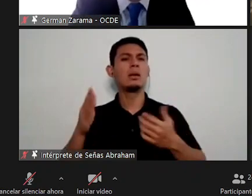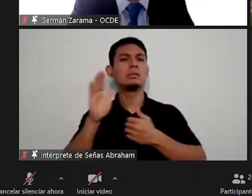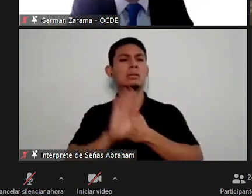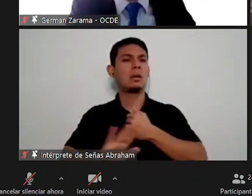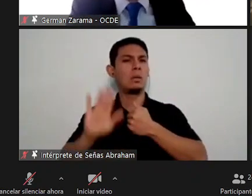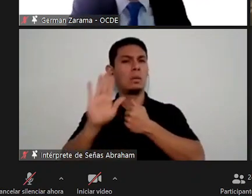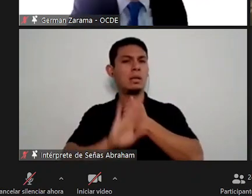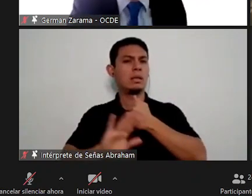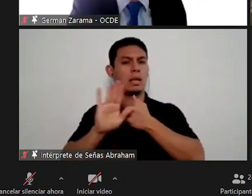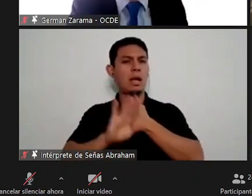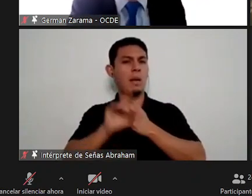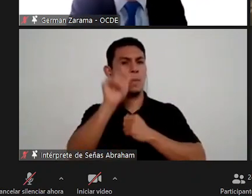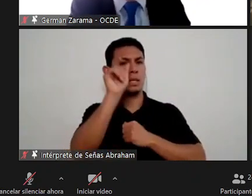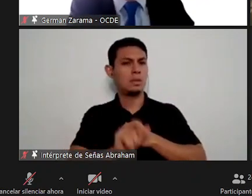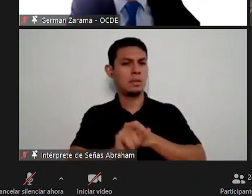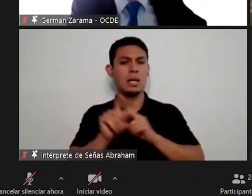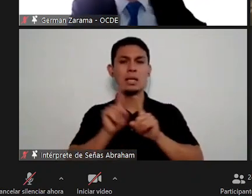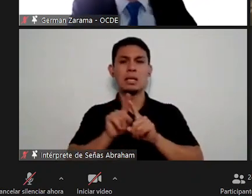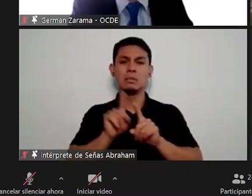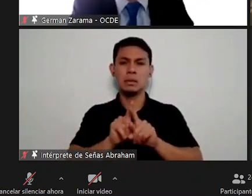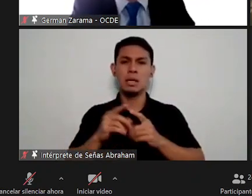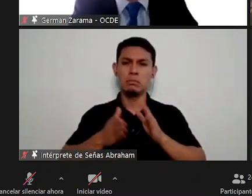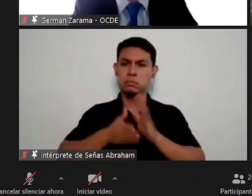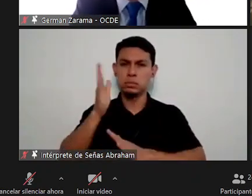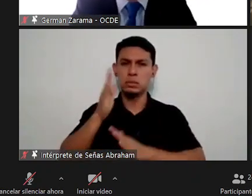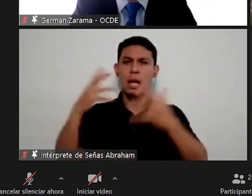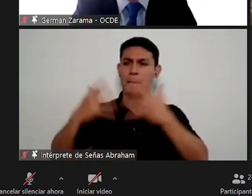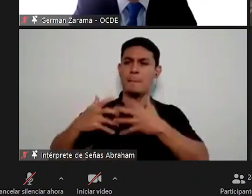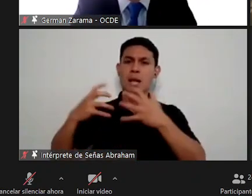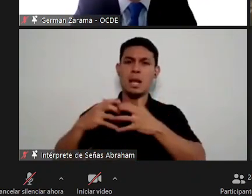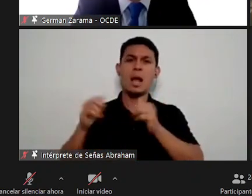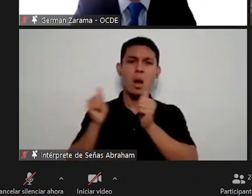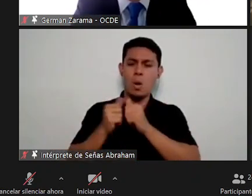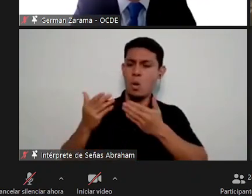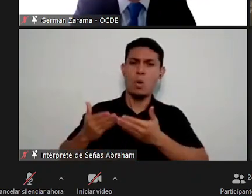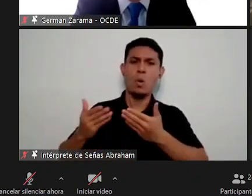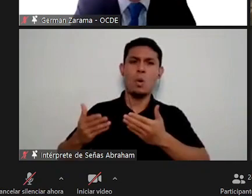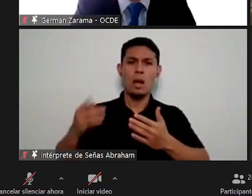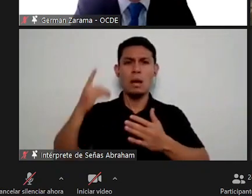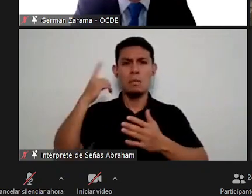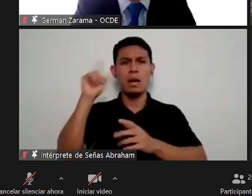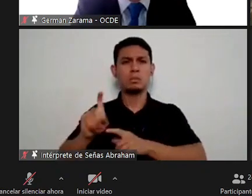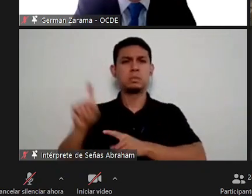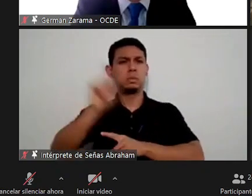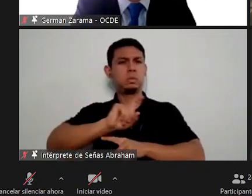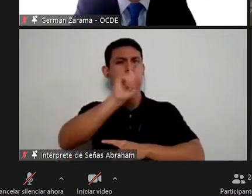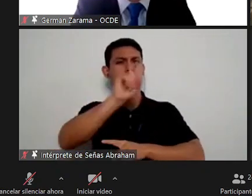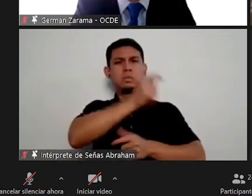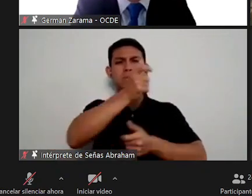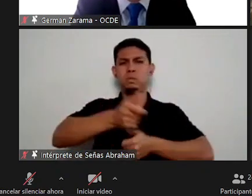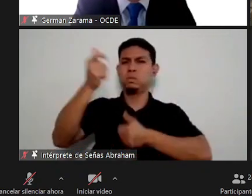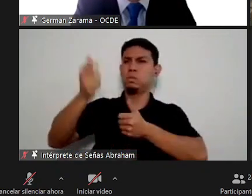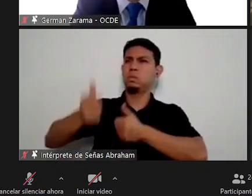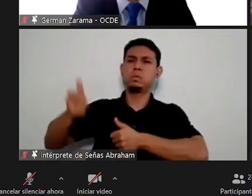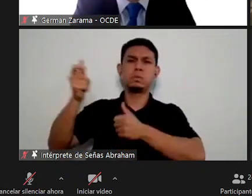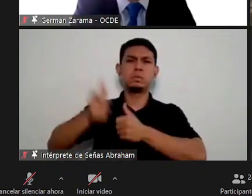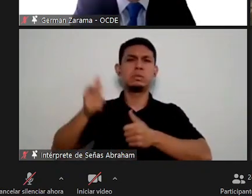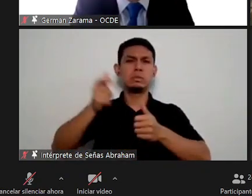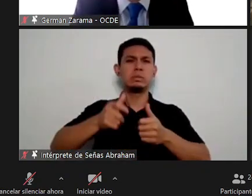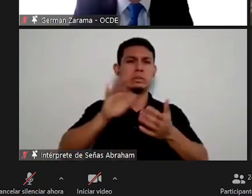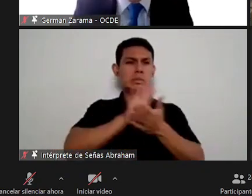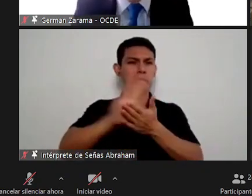those personal uh protection elements that we have done to businesses to disinfect the